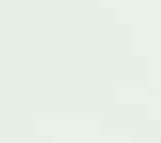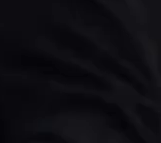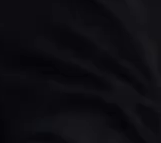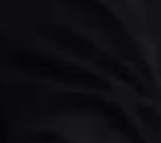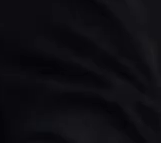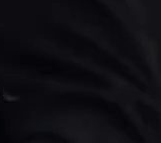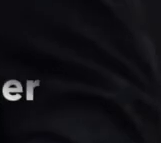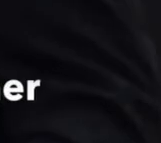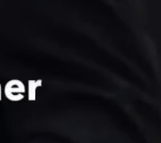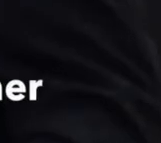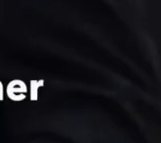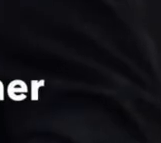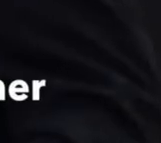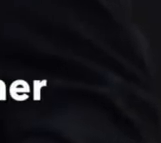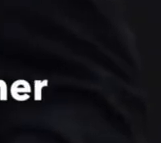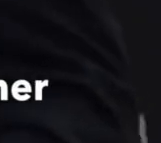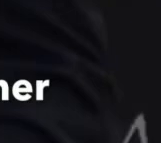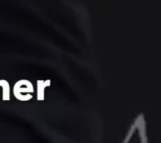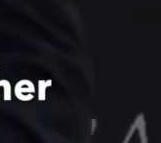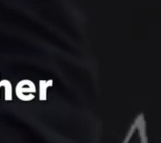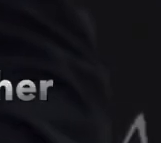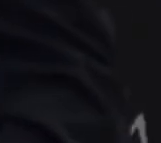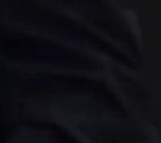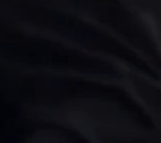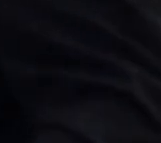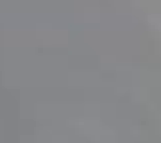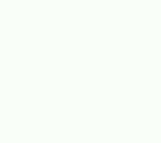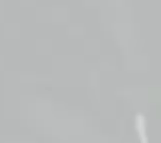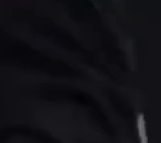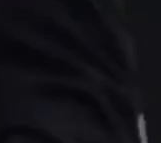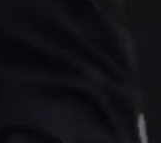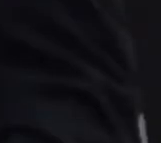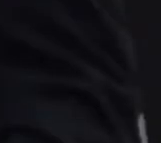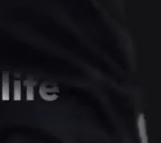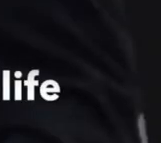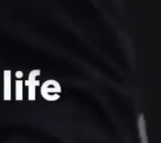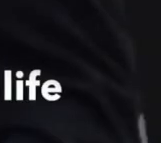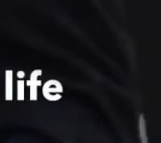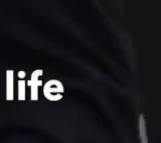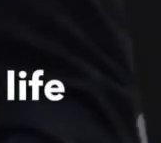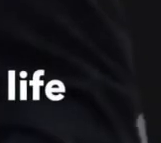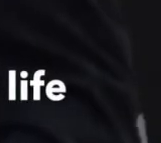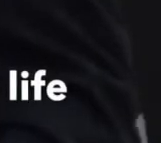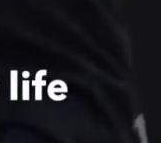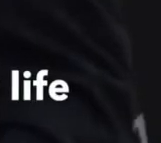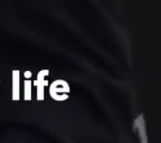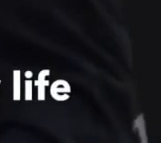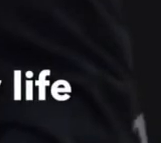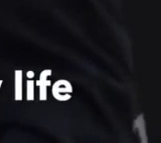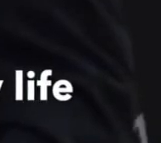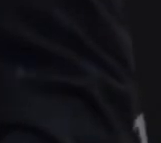I will be forever grateful for my school teacher. She created an